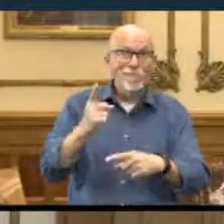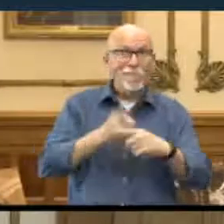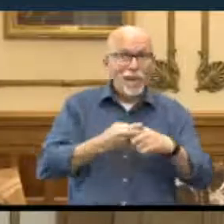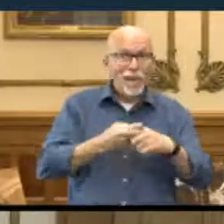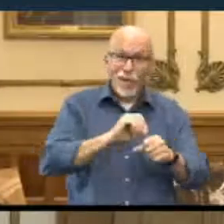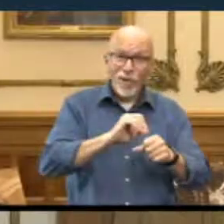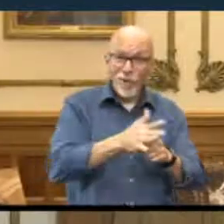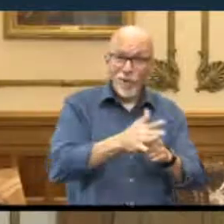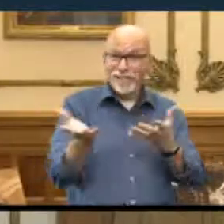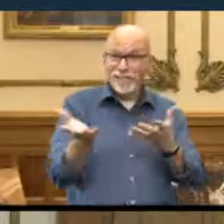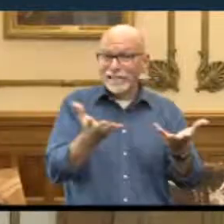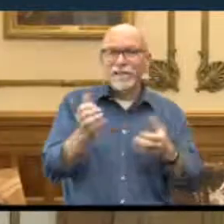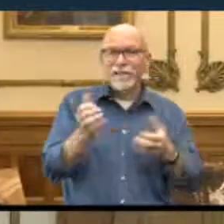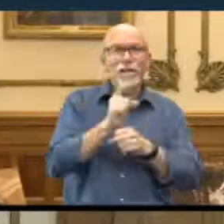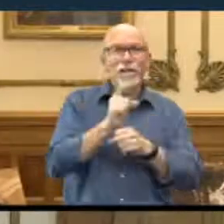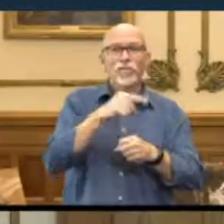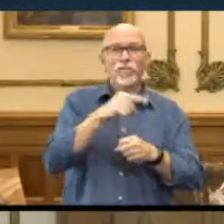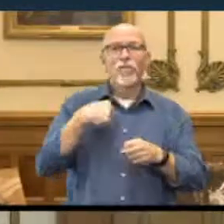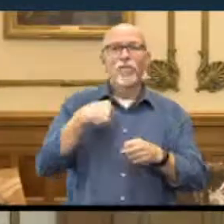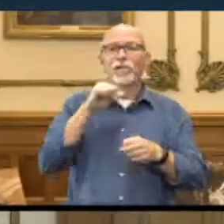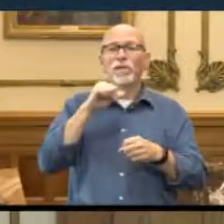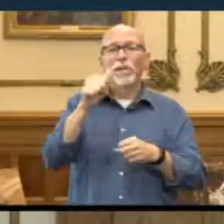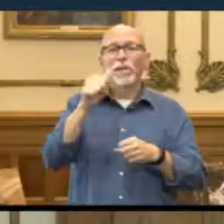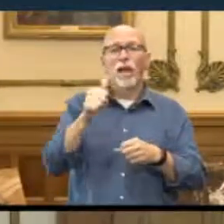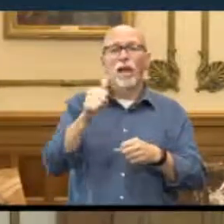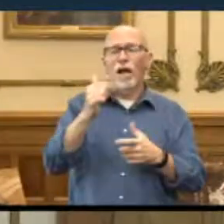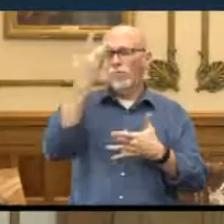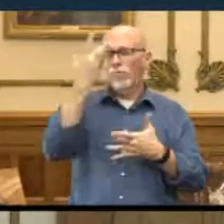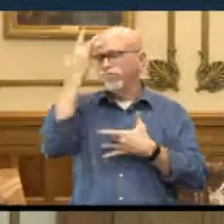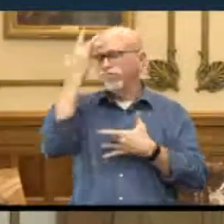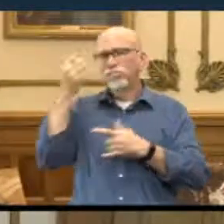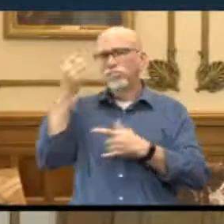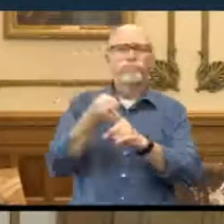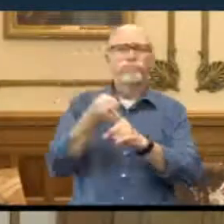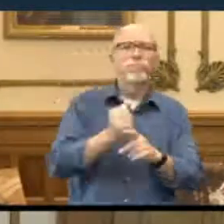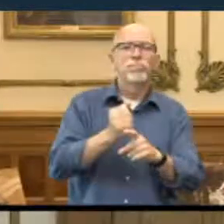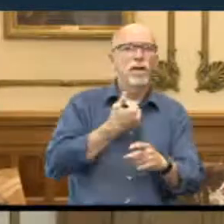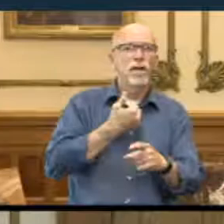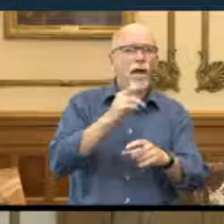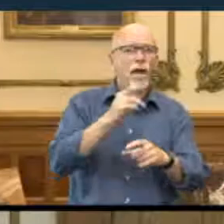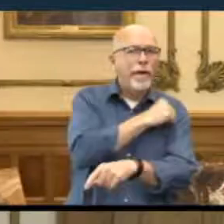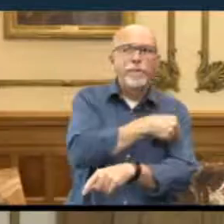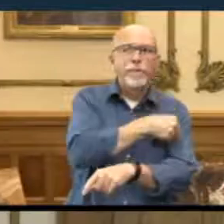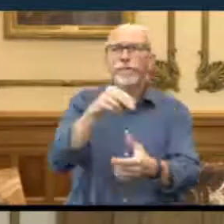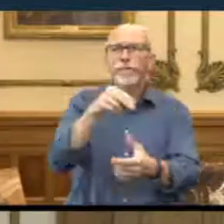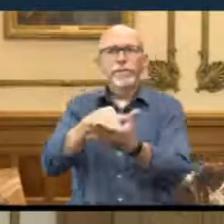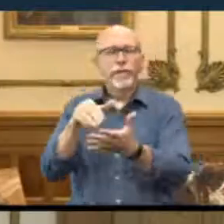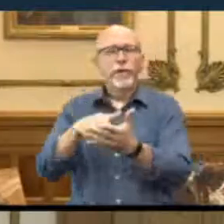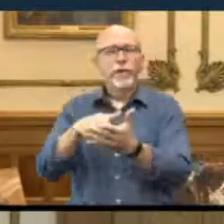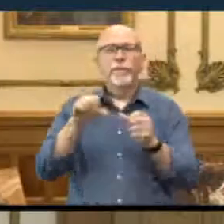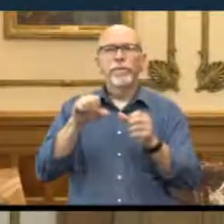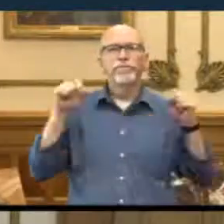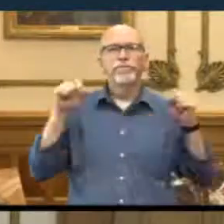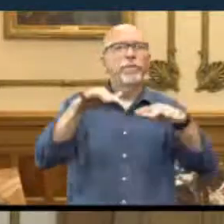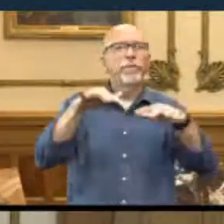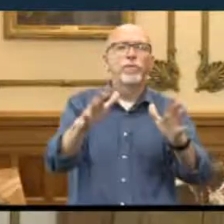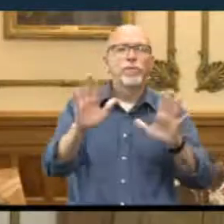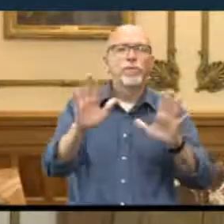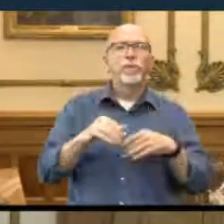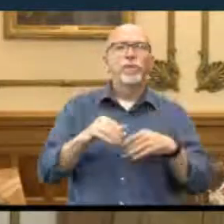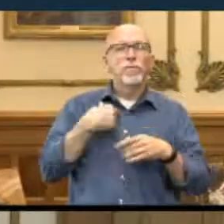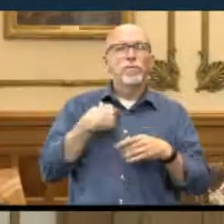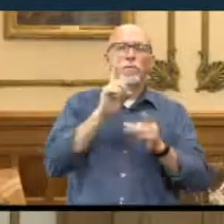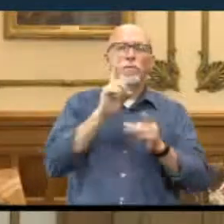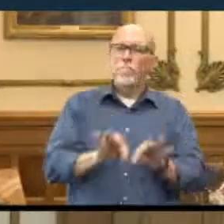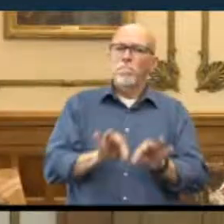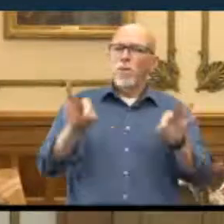making sure that we don't overwhelm our hospital network. So just critically